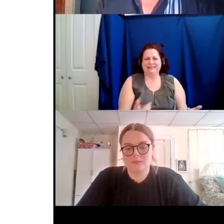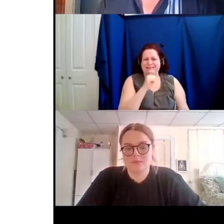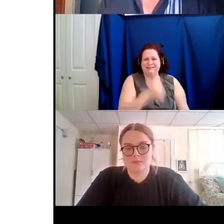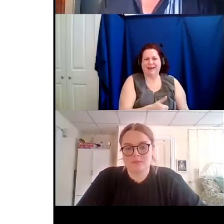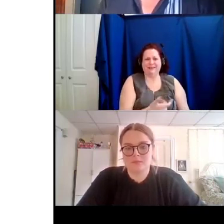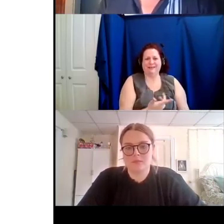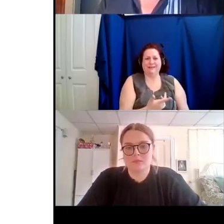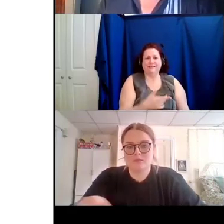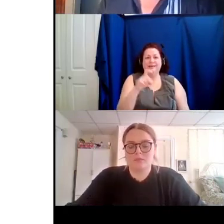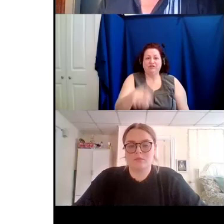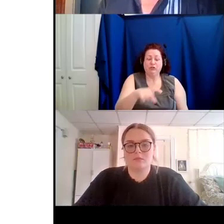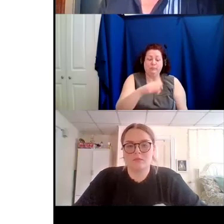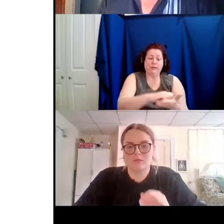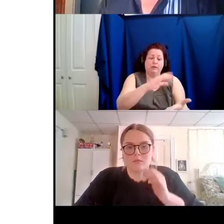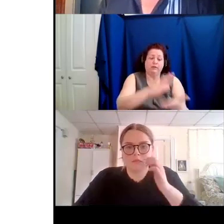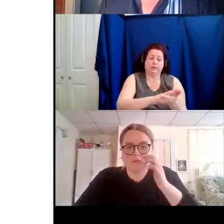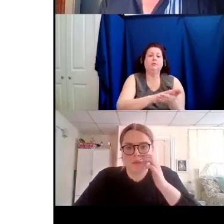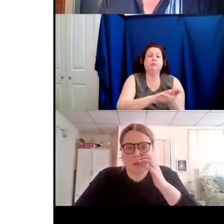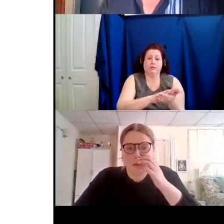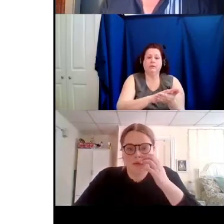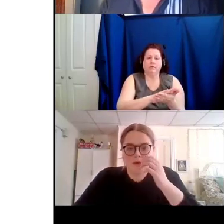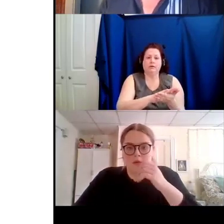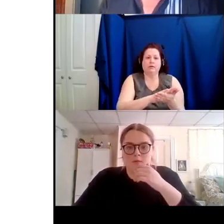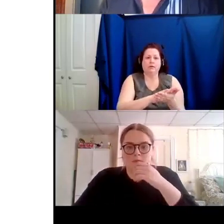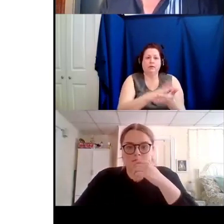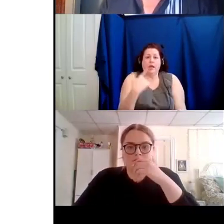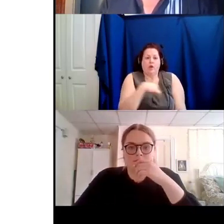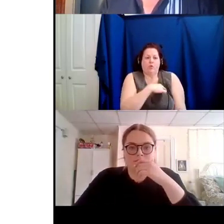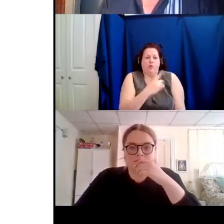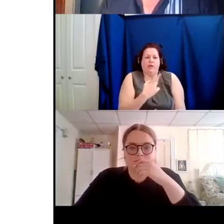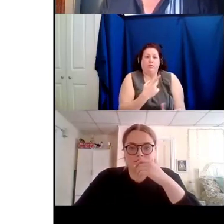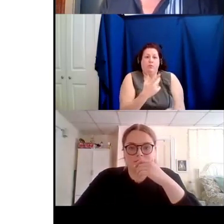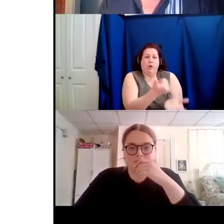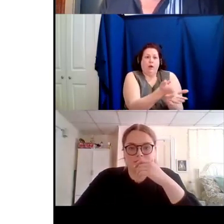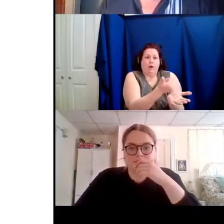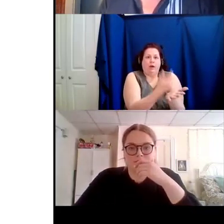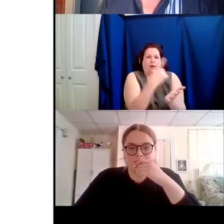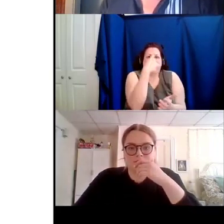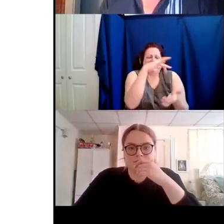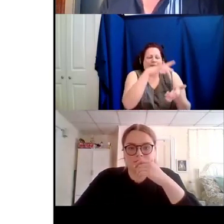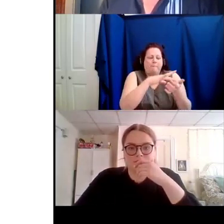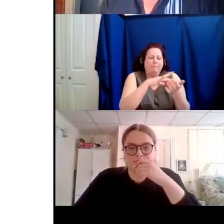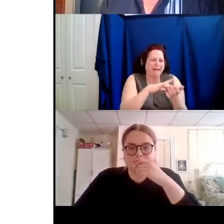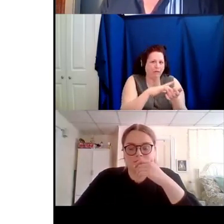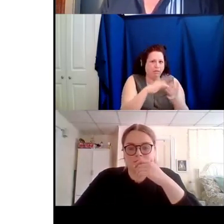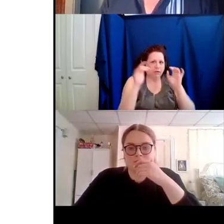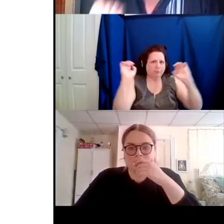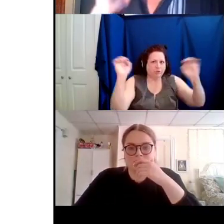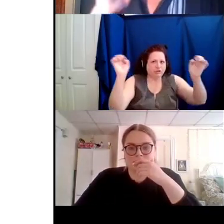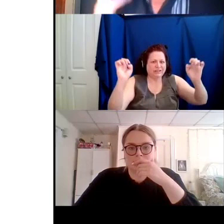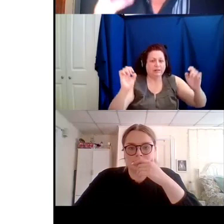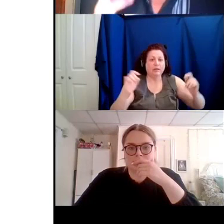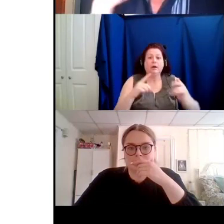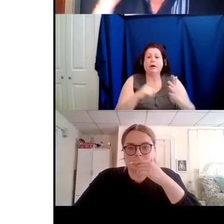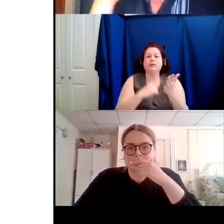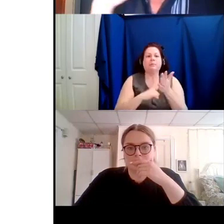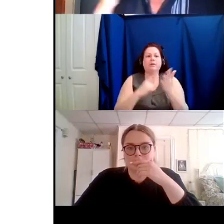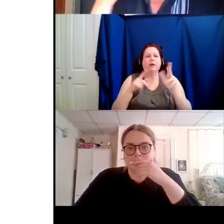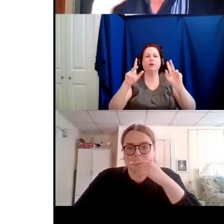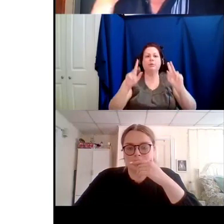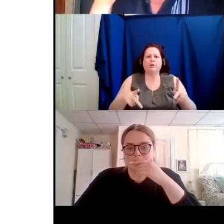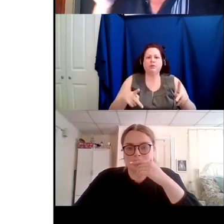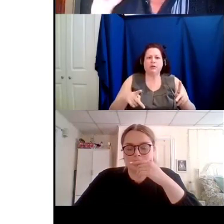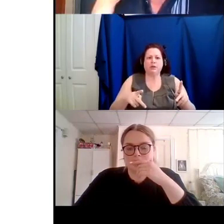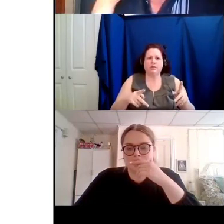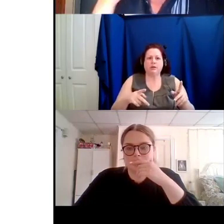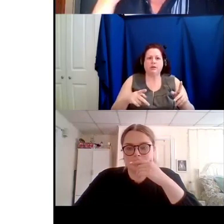be noted in the record that what they were doing was they were intervening on a medical emergency. Sometimes a person will struggle